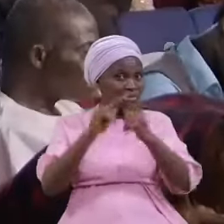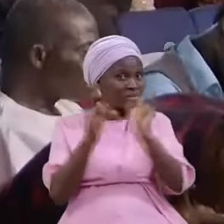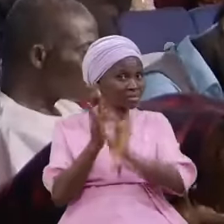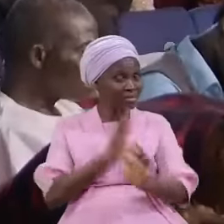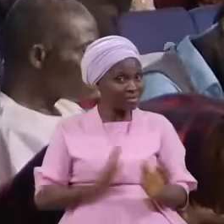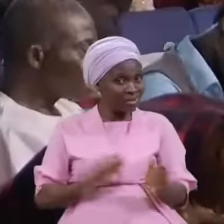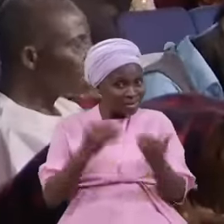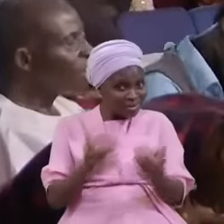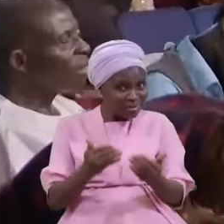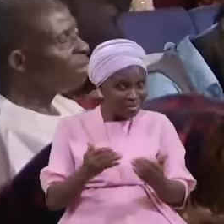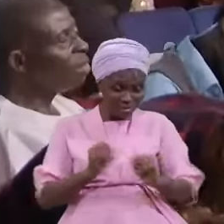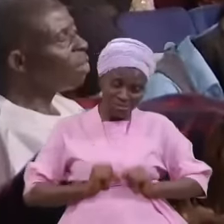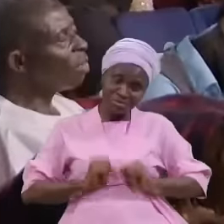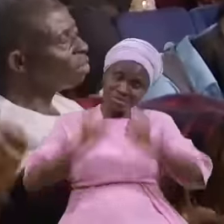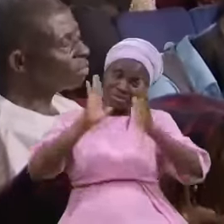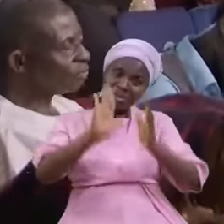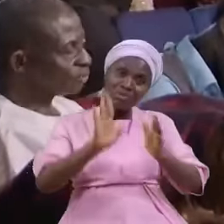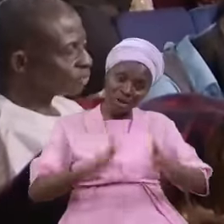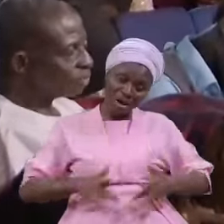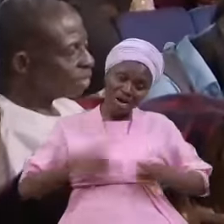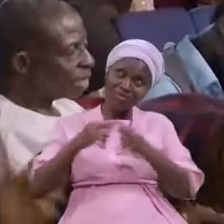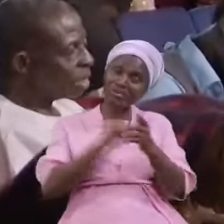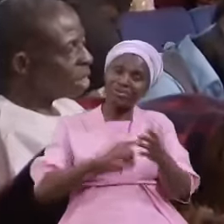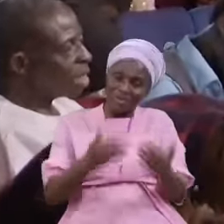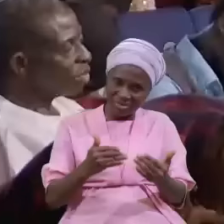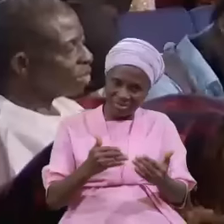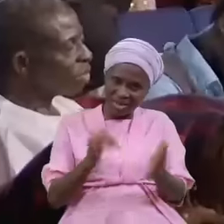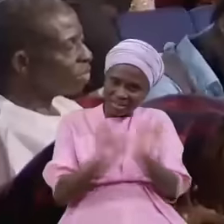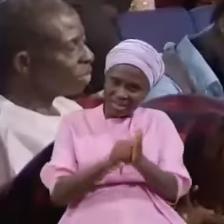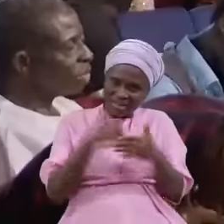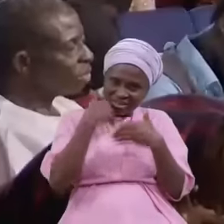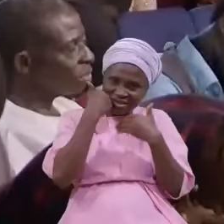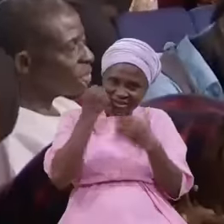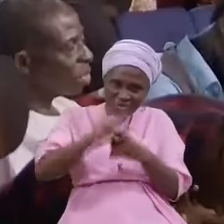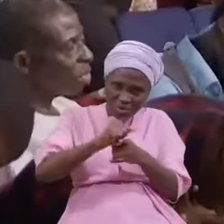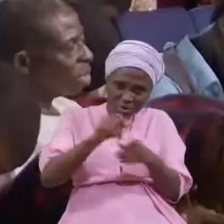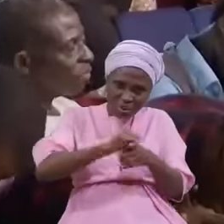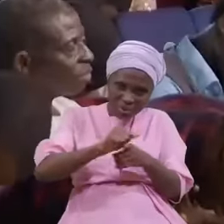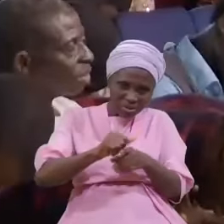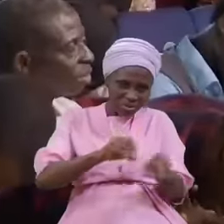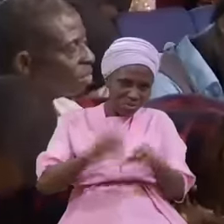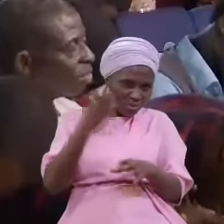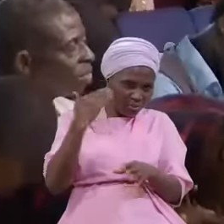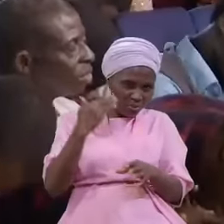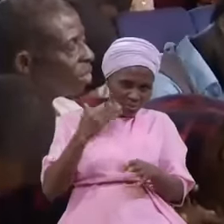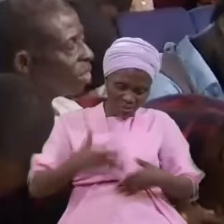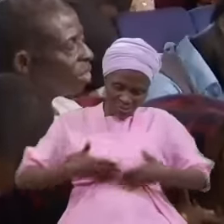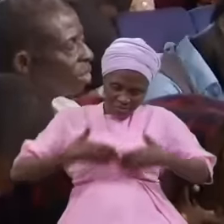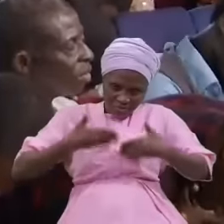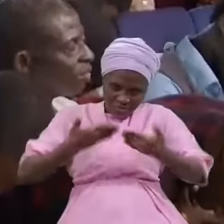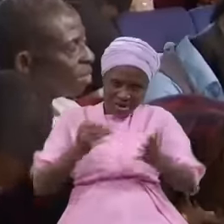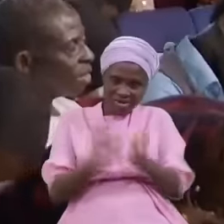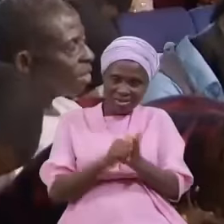the Lord now. Confess the shame. Confess the guilt. It will